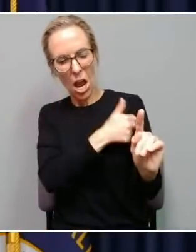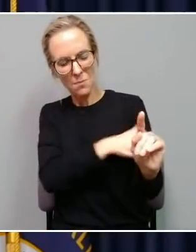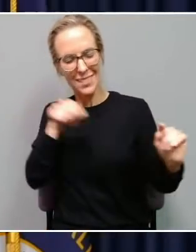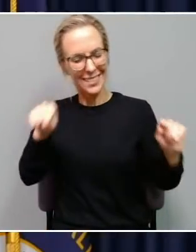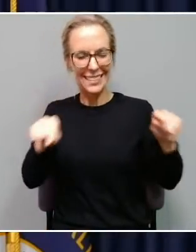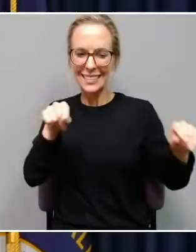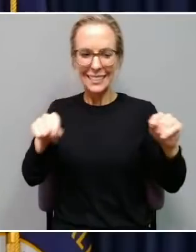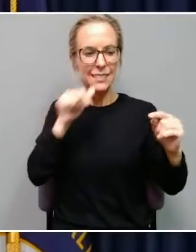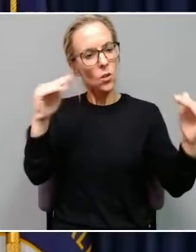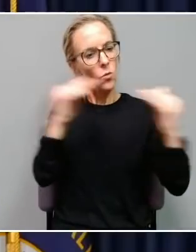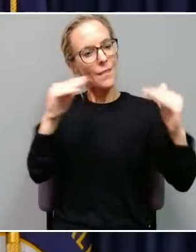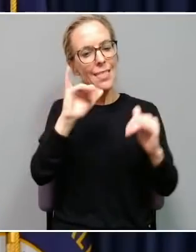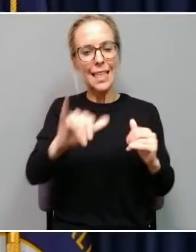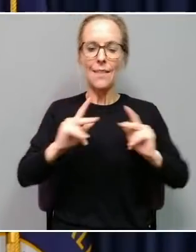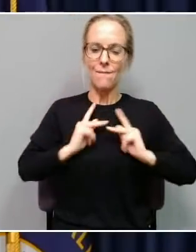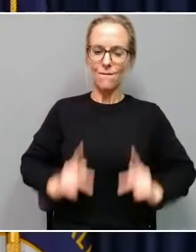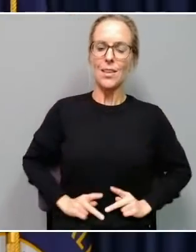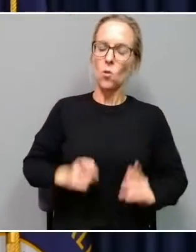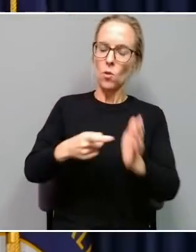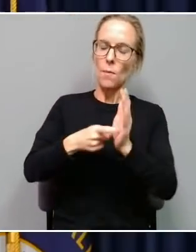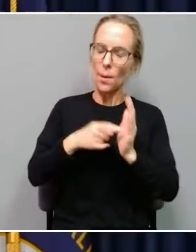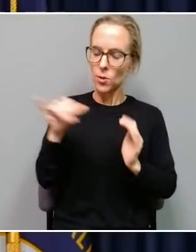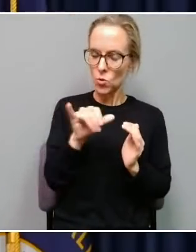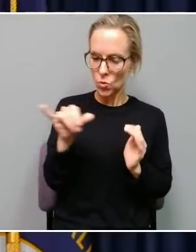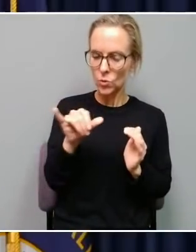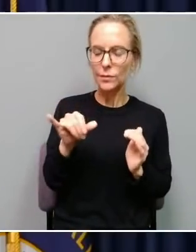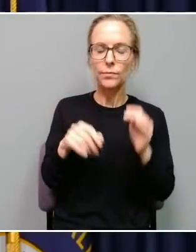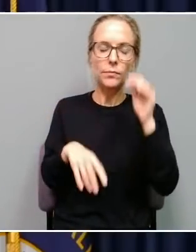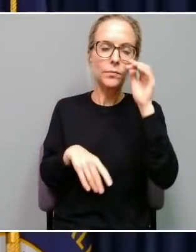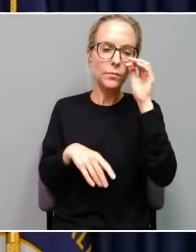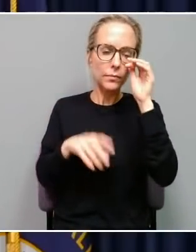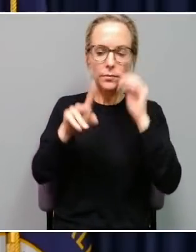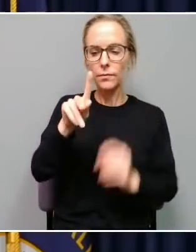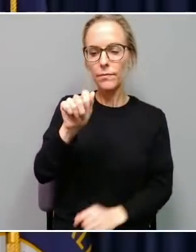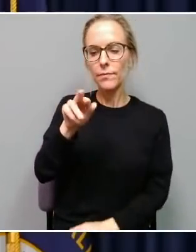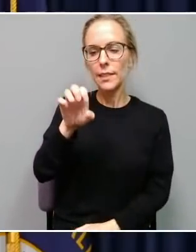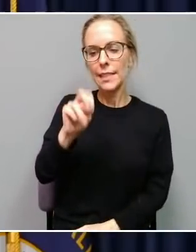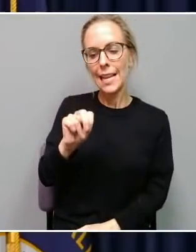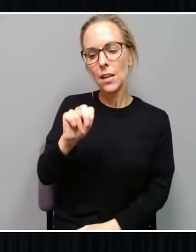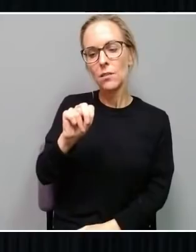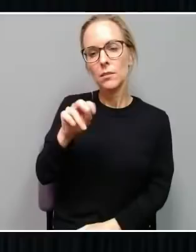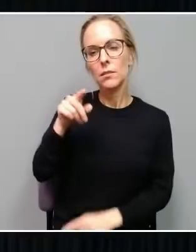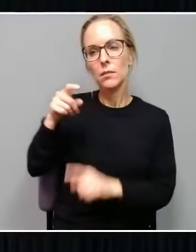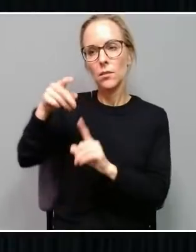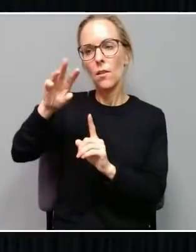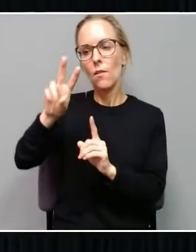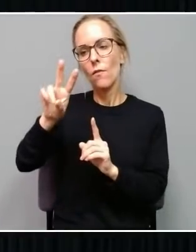need. Okay, virtually we have Karen Czar.